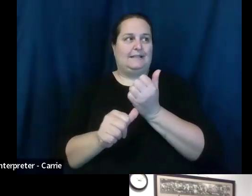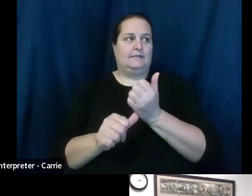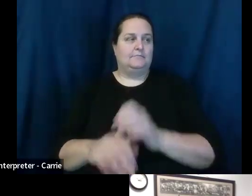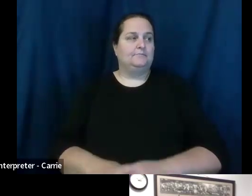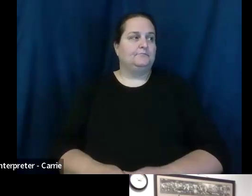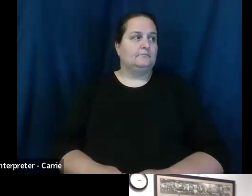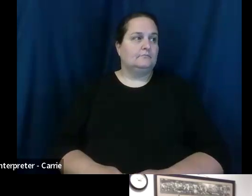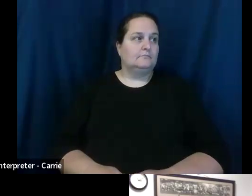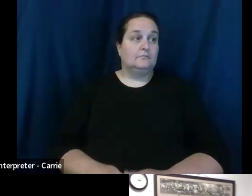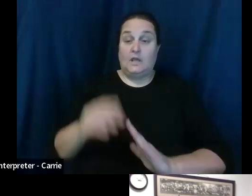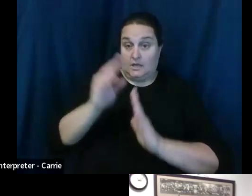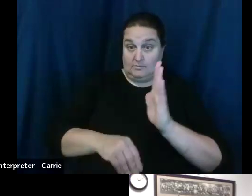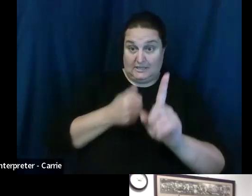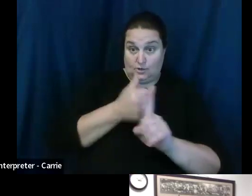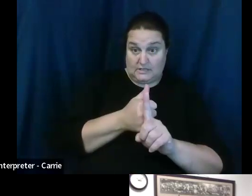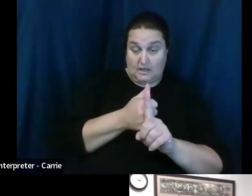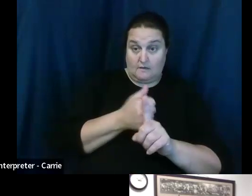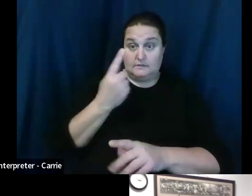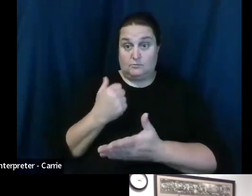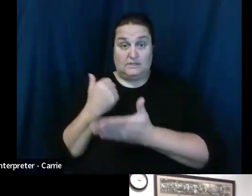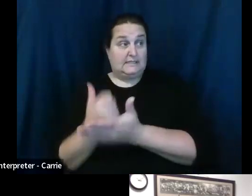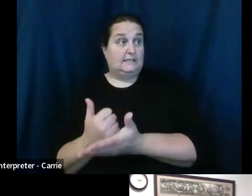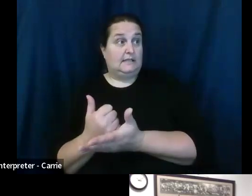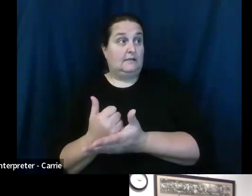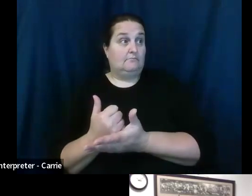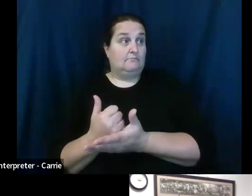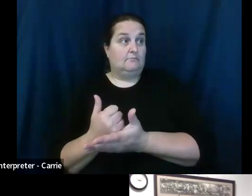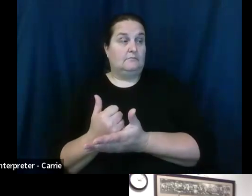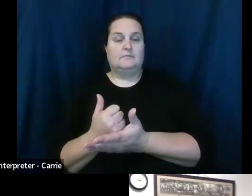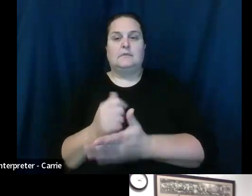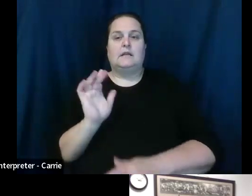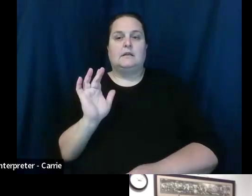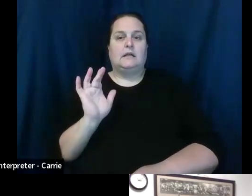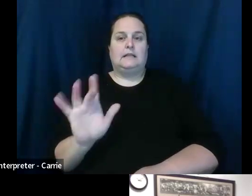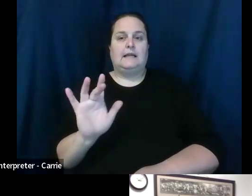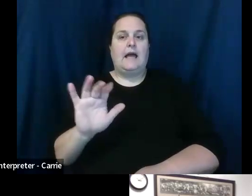Are you completing this by yourself or is someone assisting you? You can select other assisting.